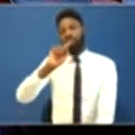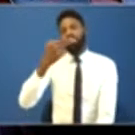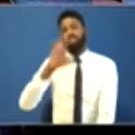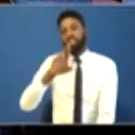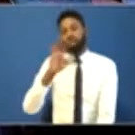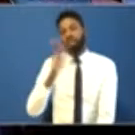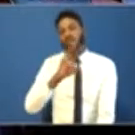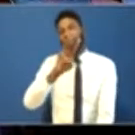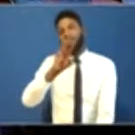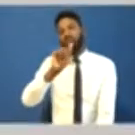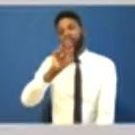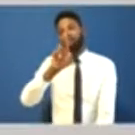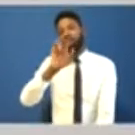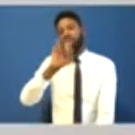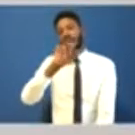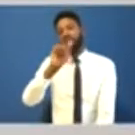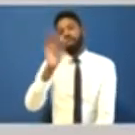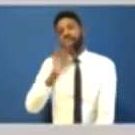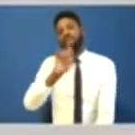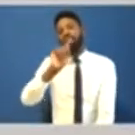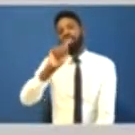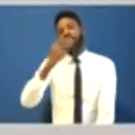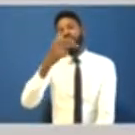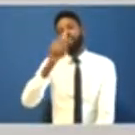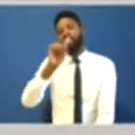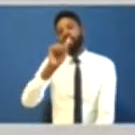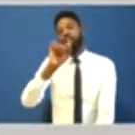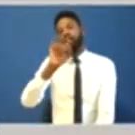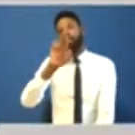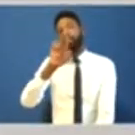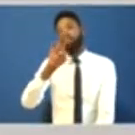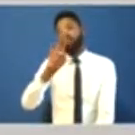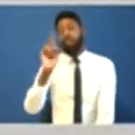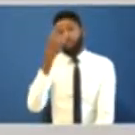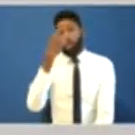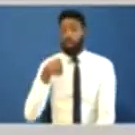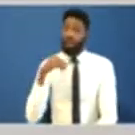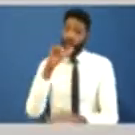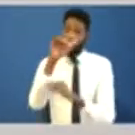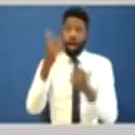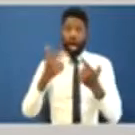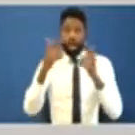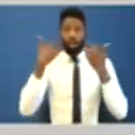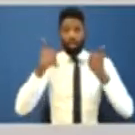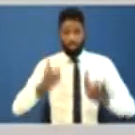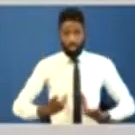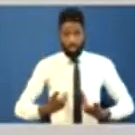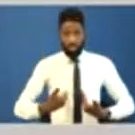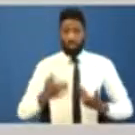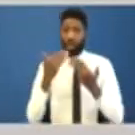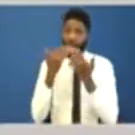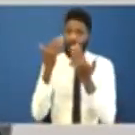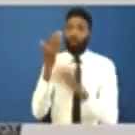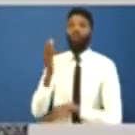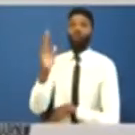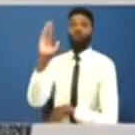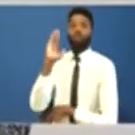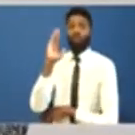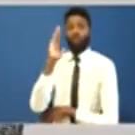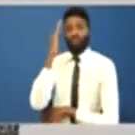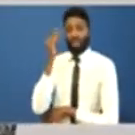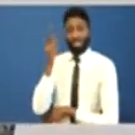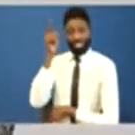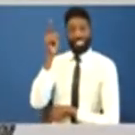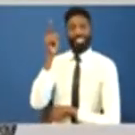tyro first of all i would uh ask you to allow me to give thanks to god for who he